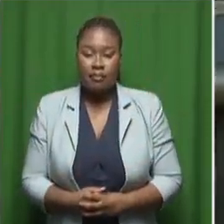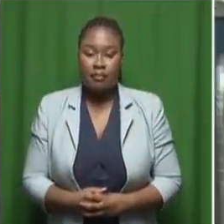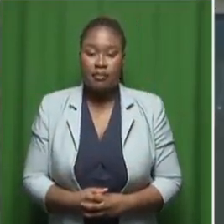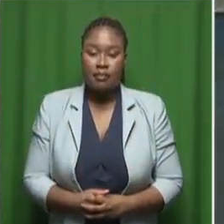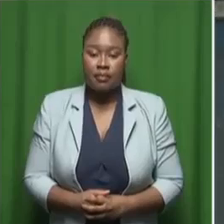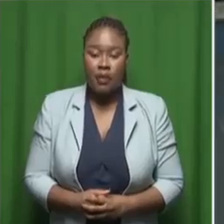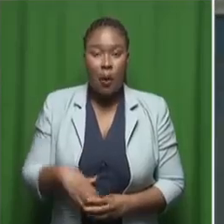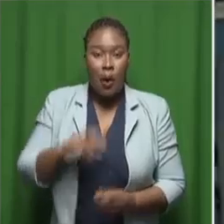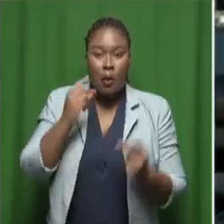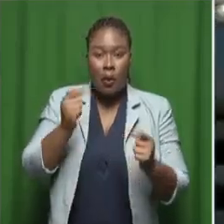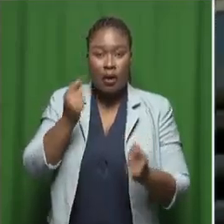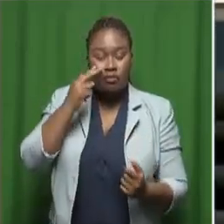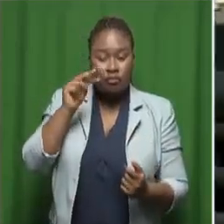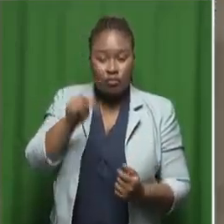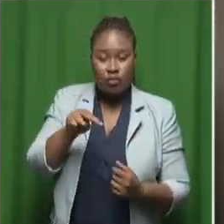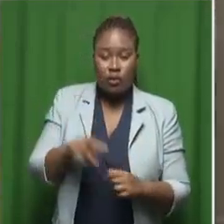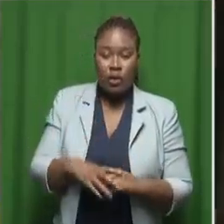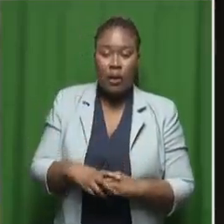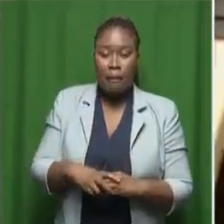look.